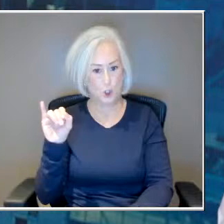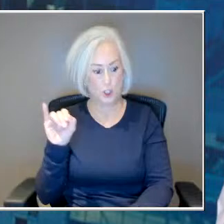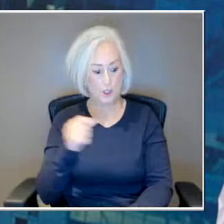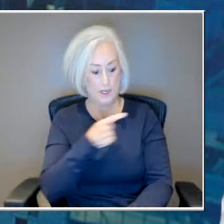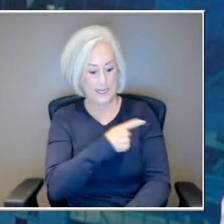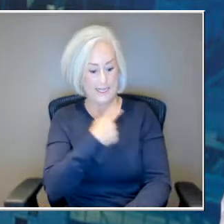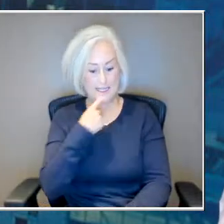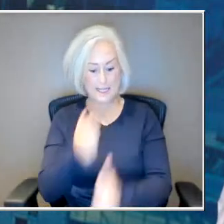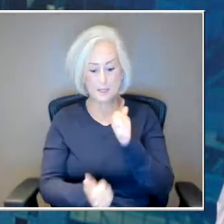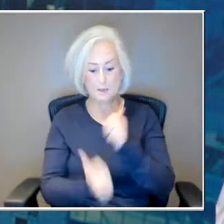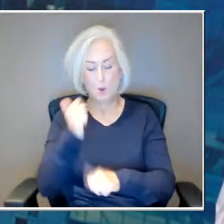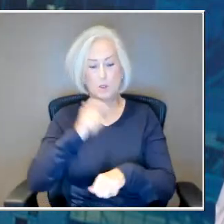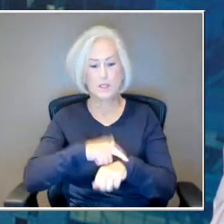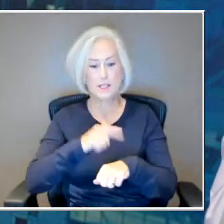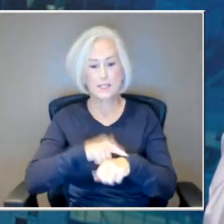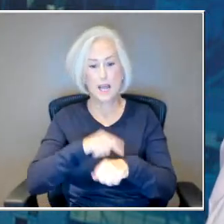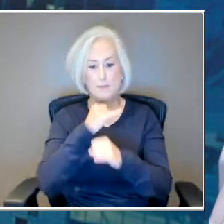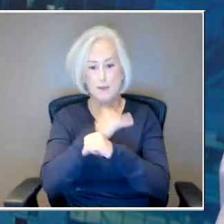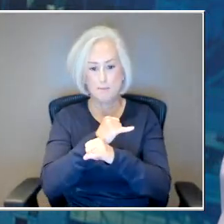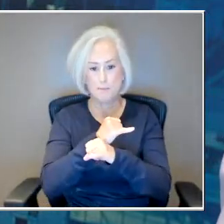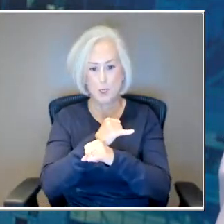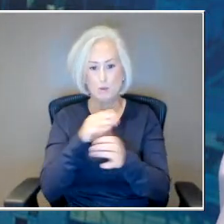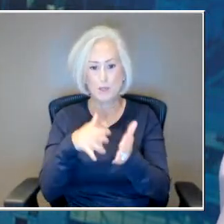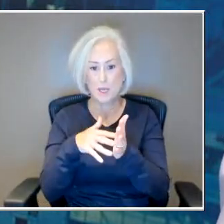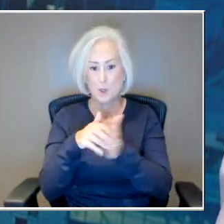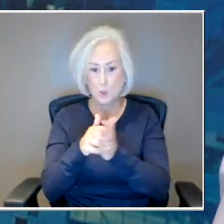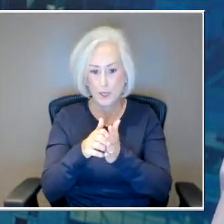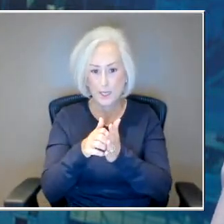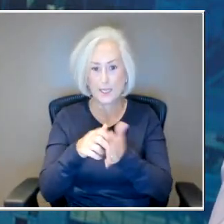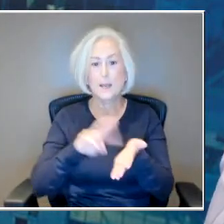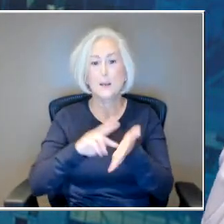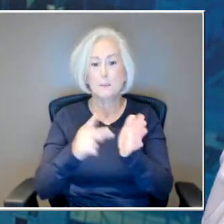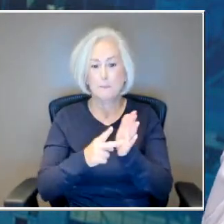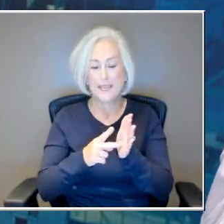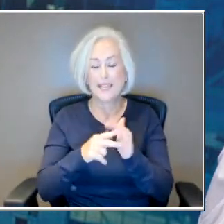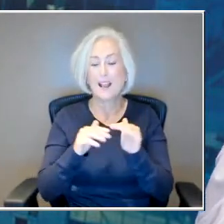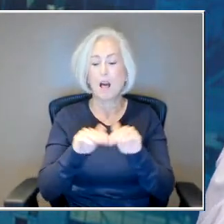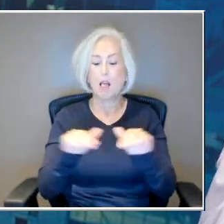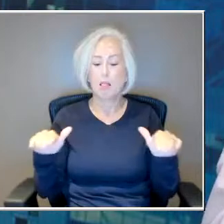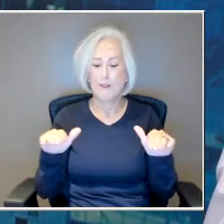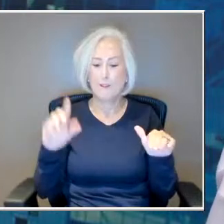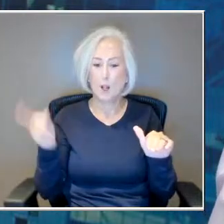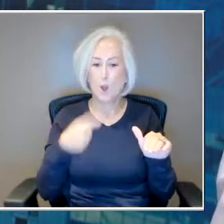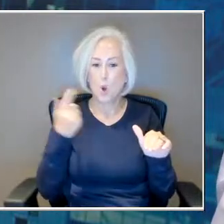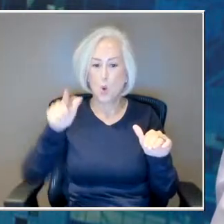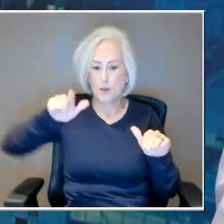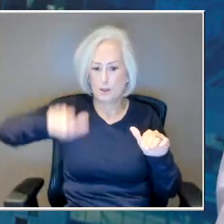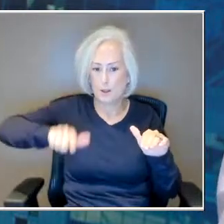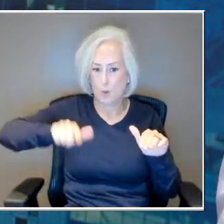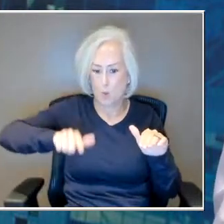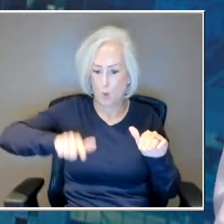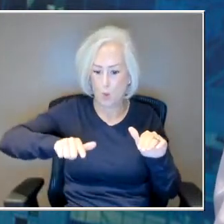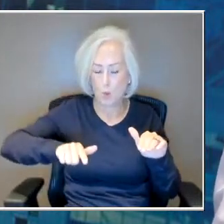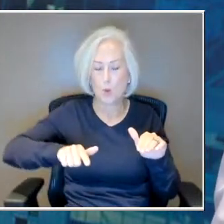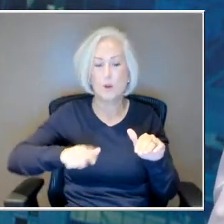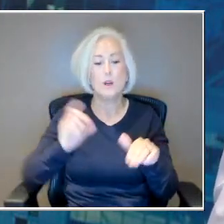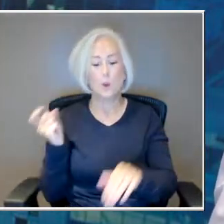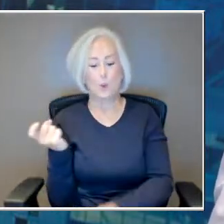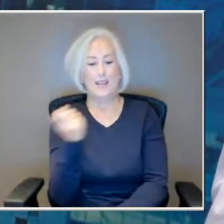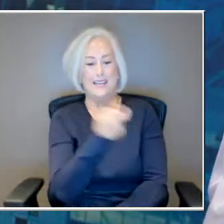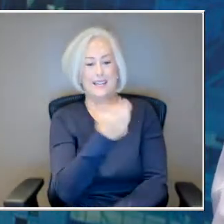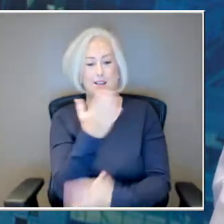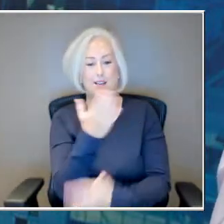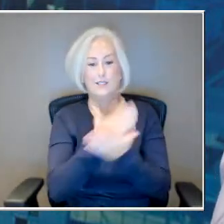time, is there is a level of the IgG that's always dropped down. And what we do is that we give him some medications